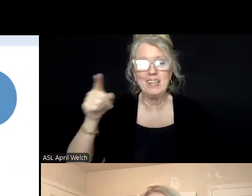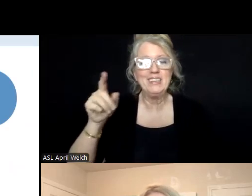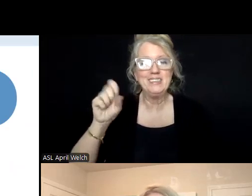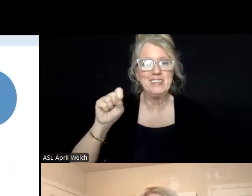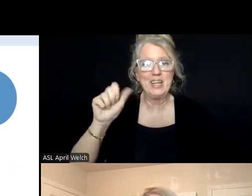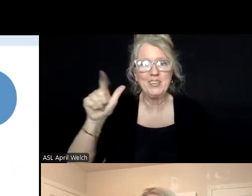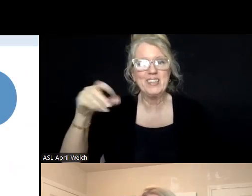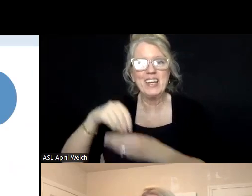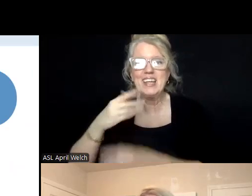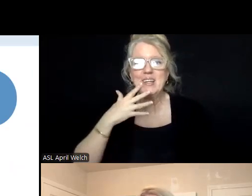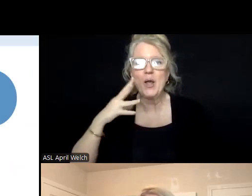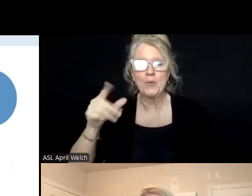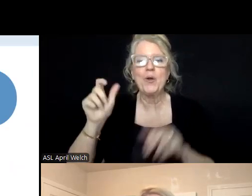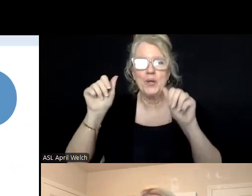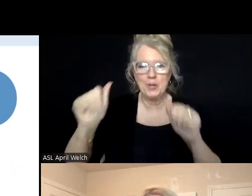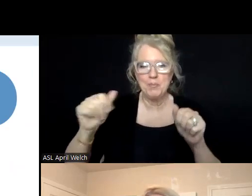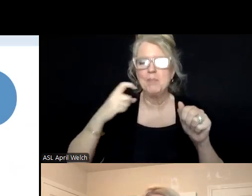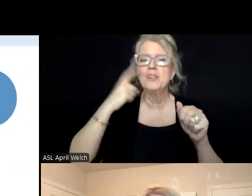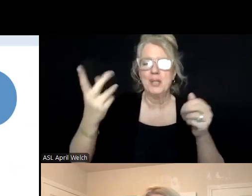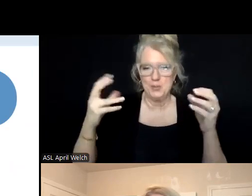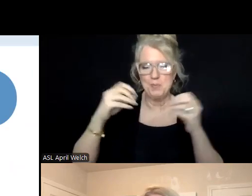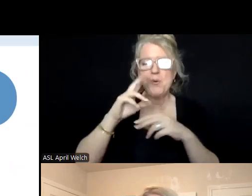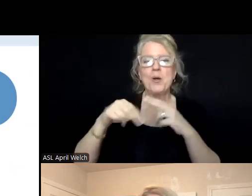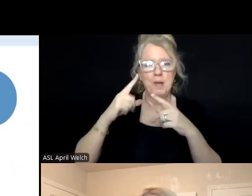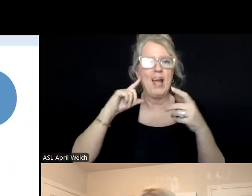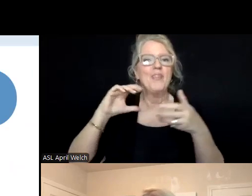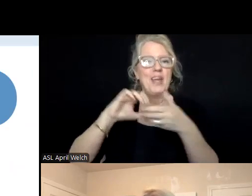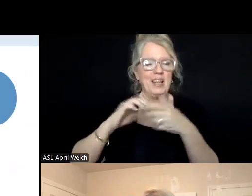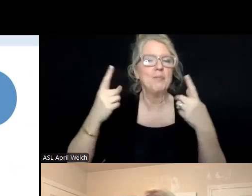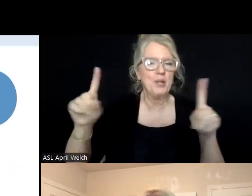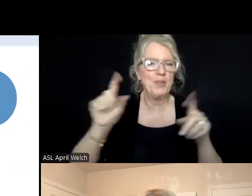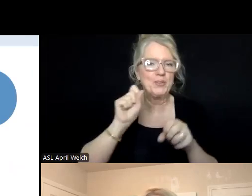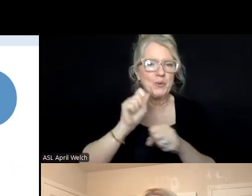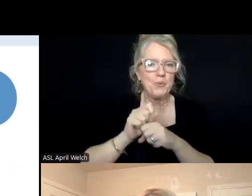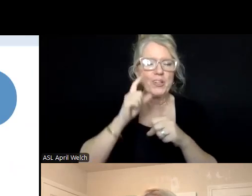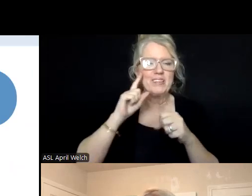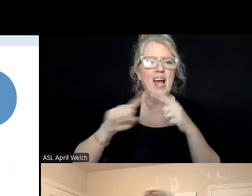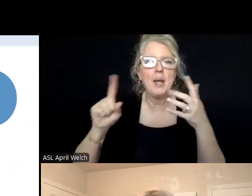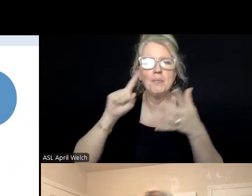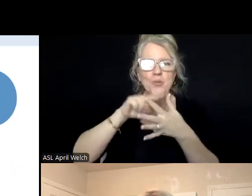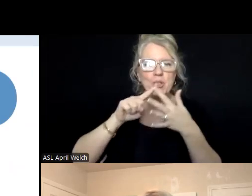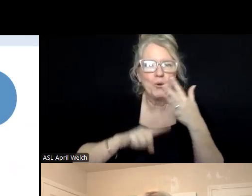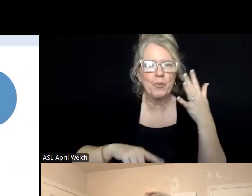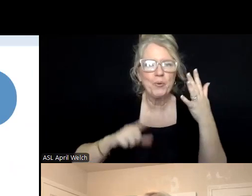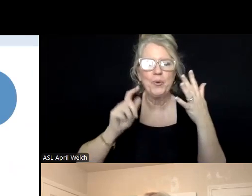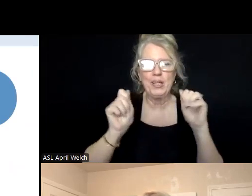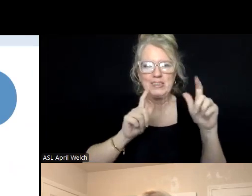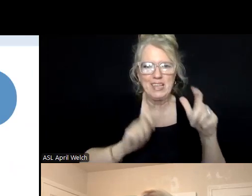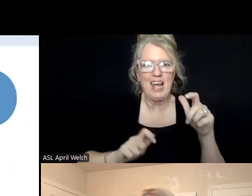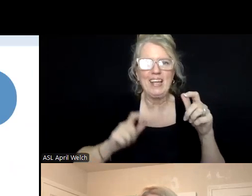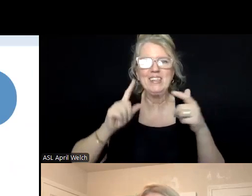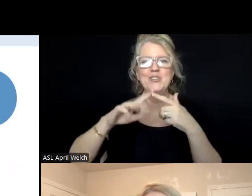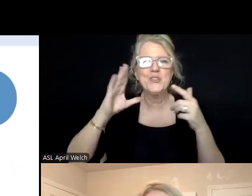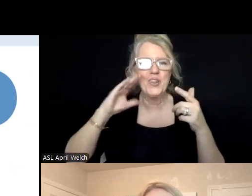he will be able to tell you a lot more about how that collaboration works. But I'm just going to fly through a couple of slides on the way